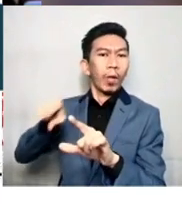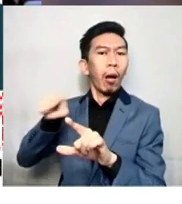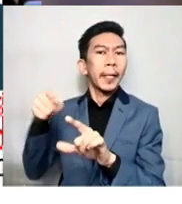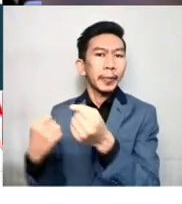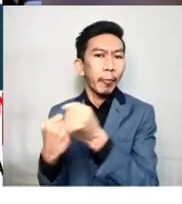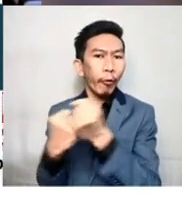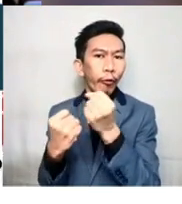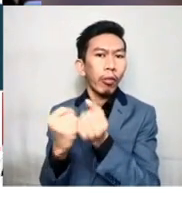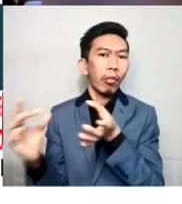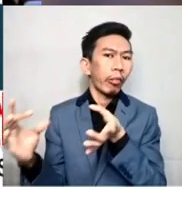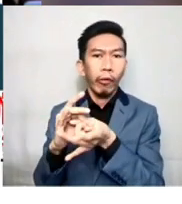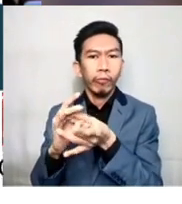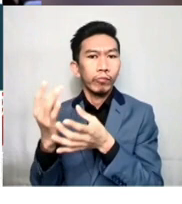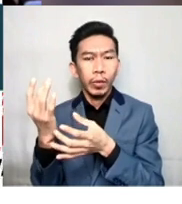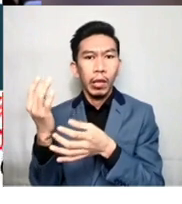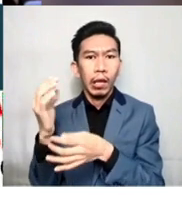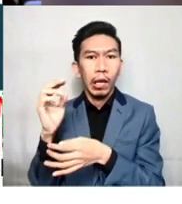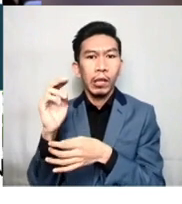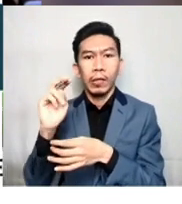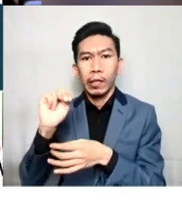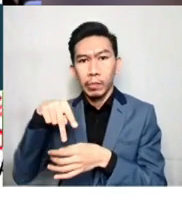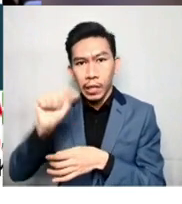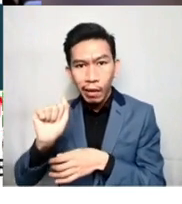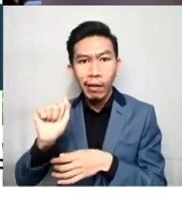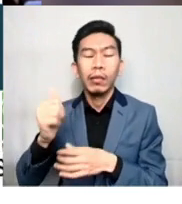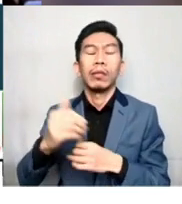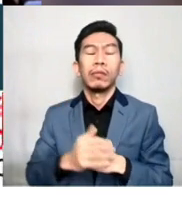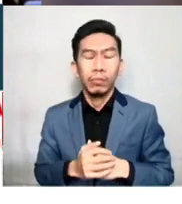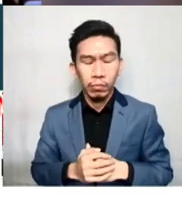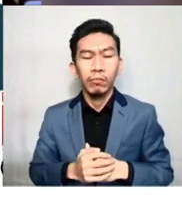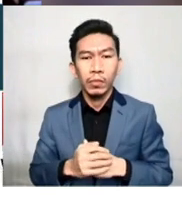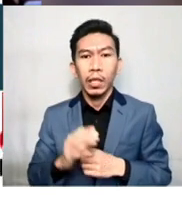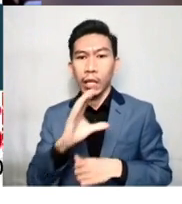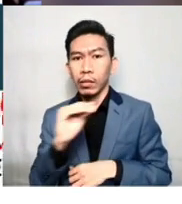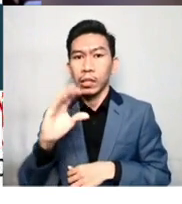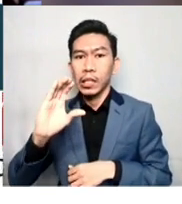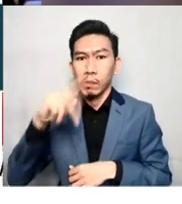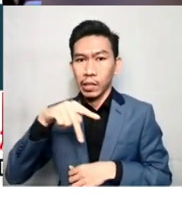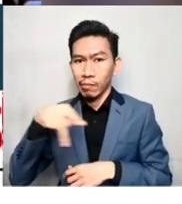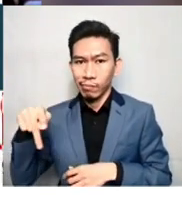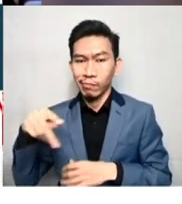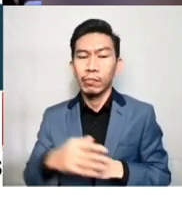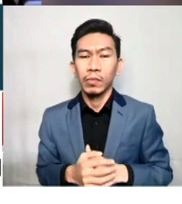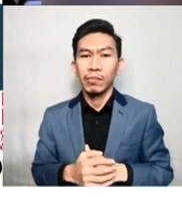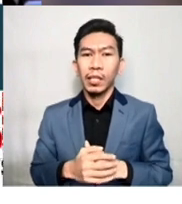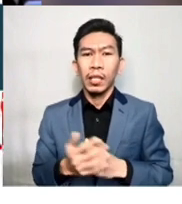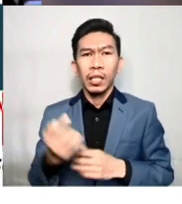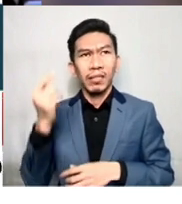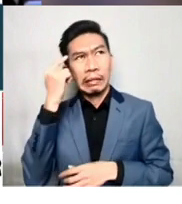front organizations, alleged front organizations of the New People's Army and the CPP. So, kumbaga wala kaming